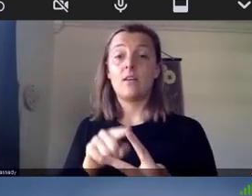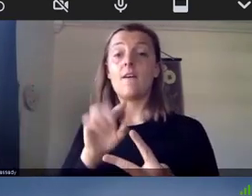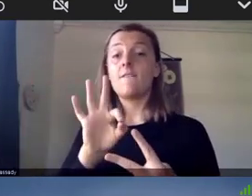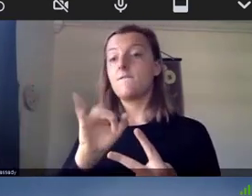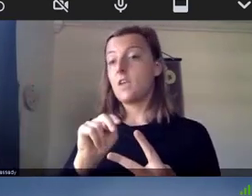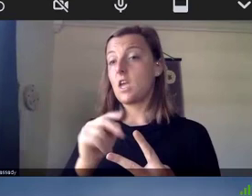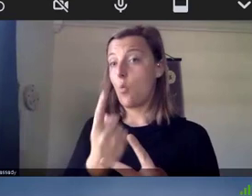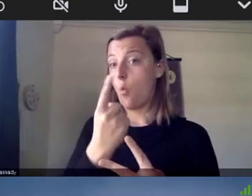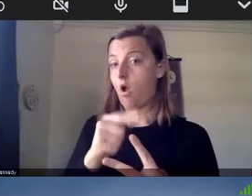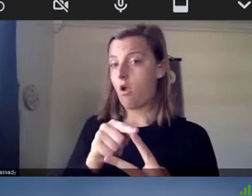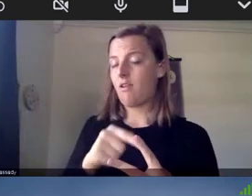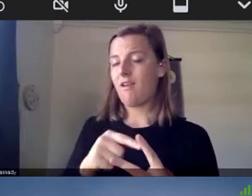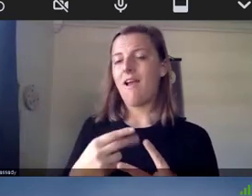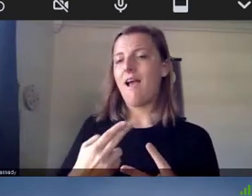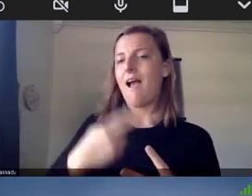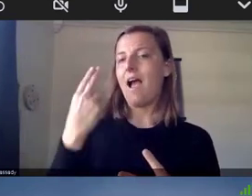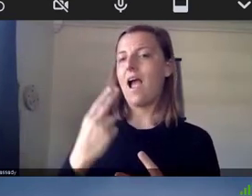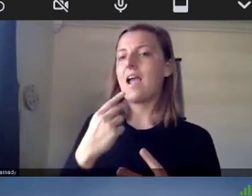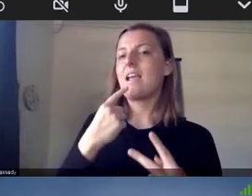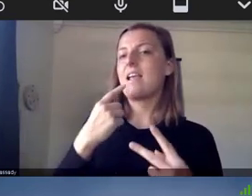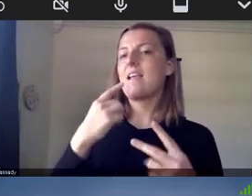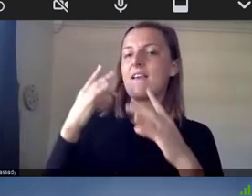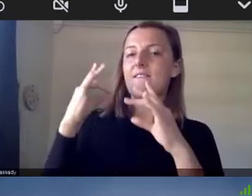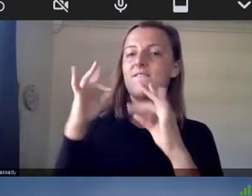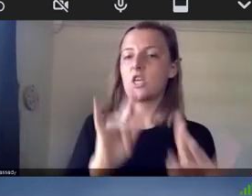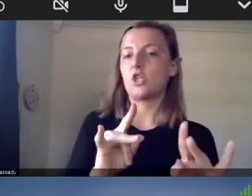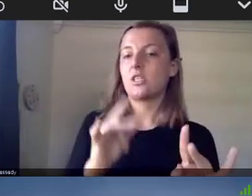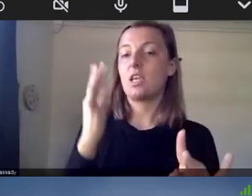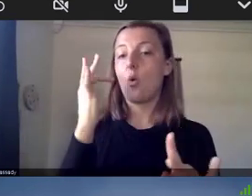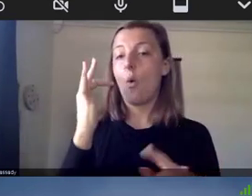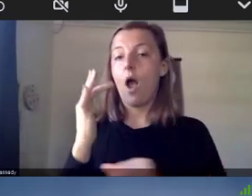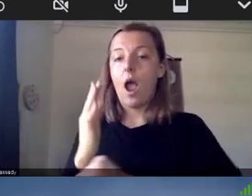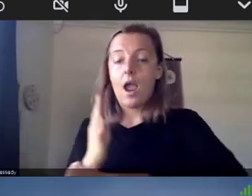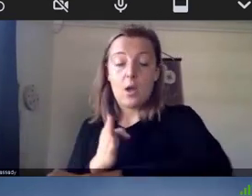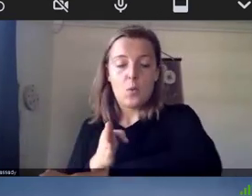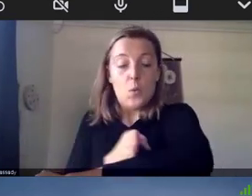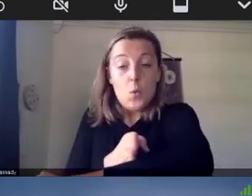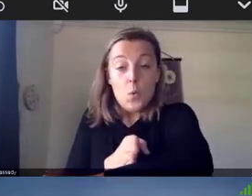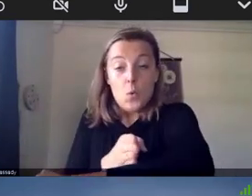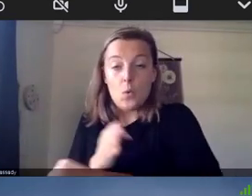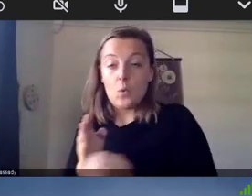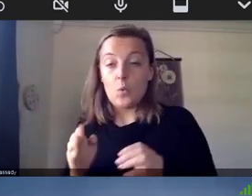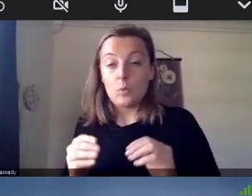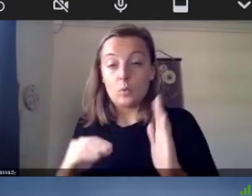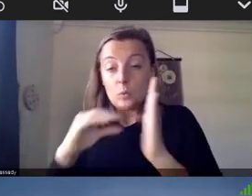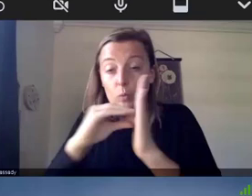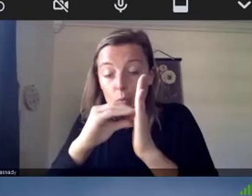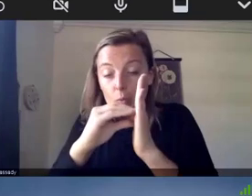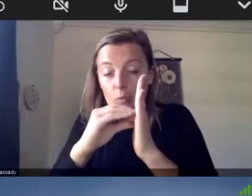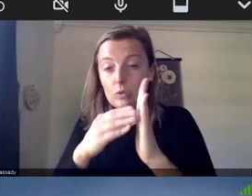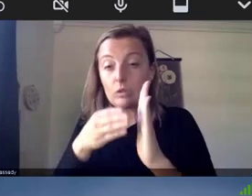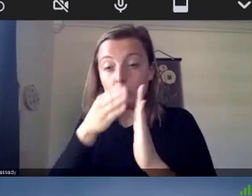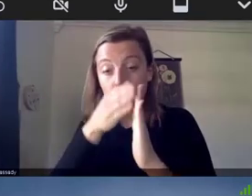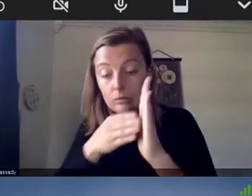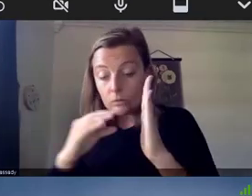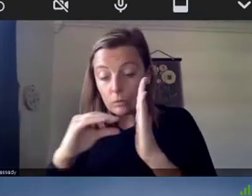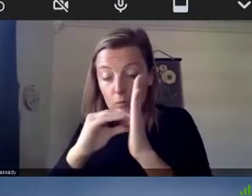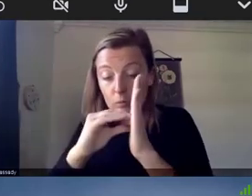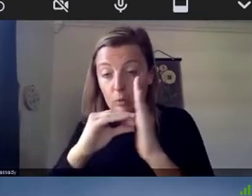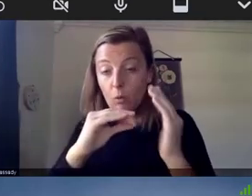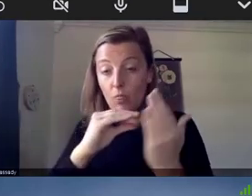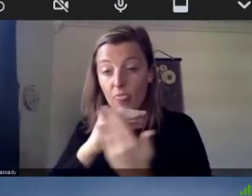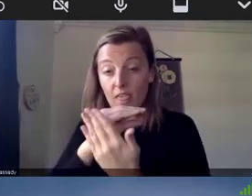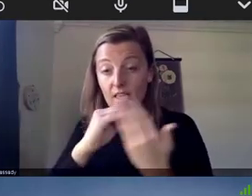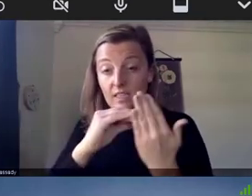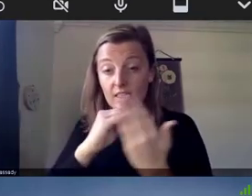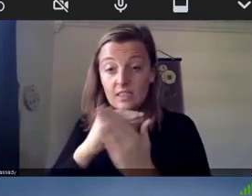the fin would be closer to the base temperature. But fin two is likely to have a